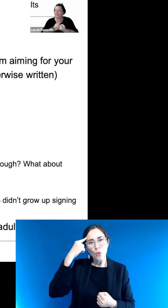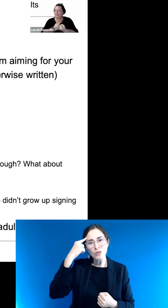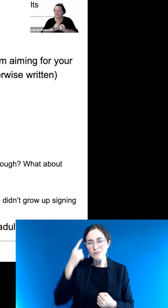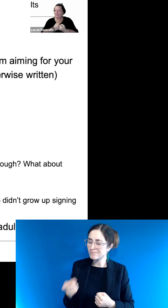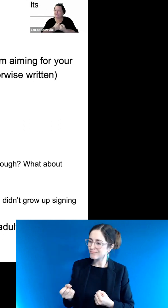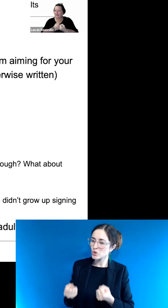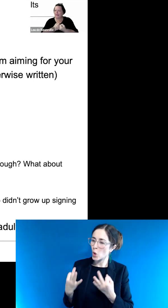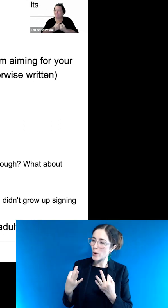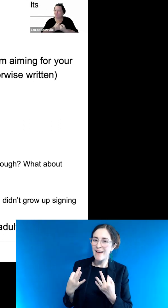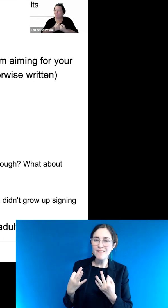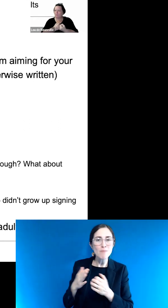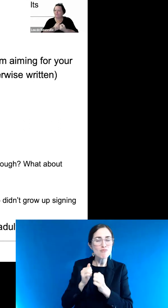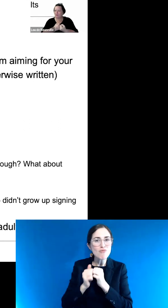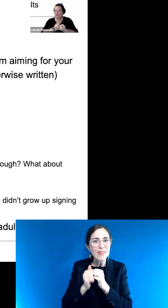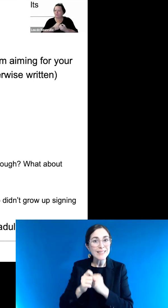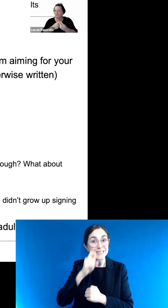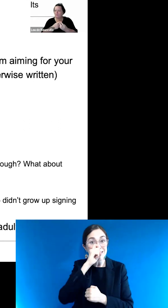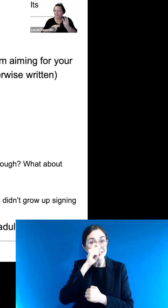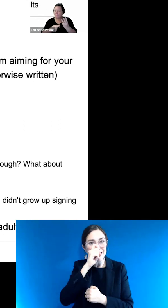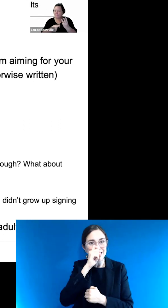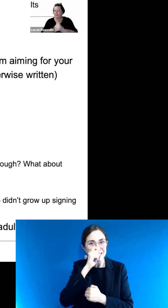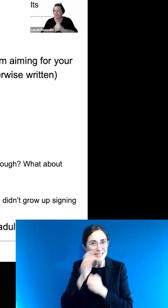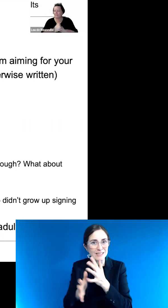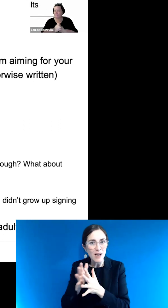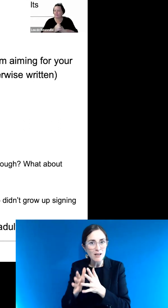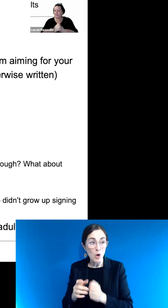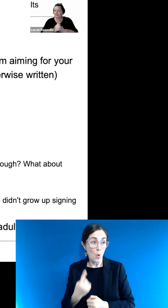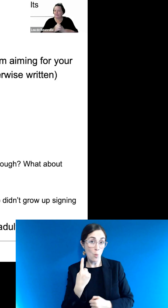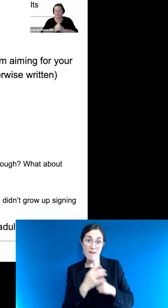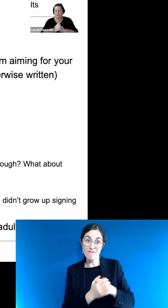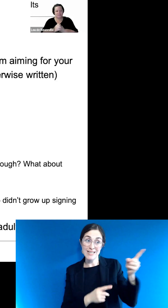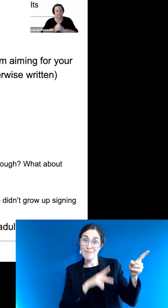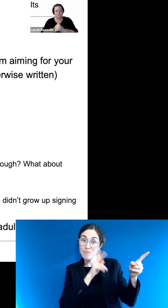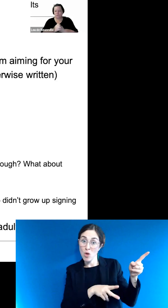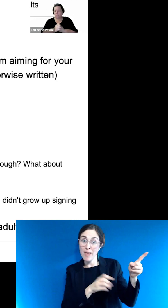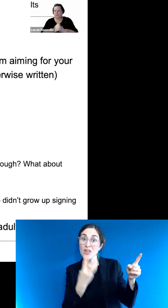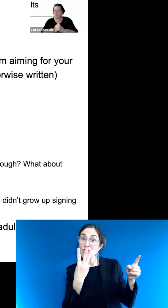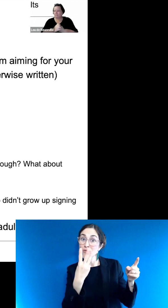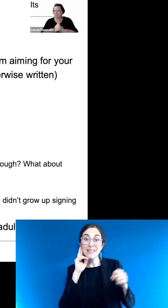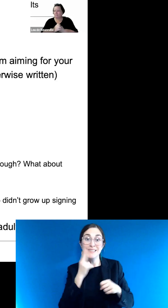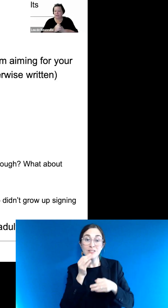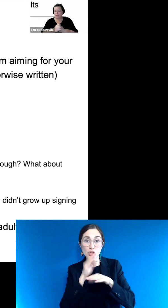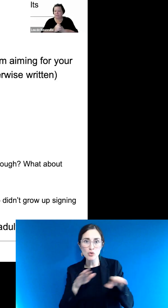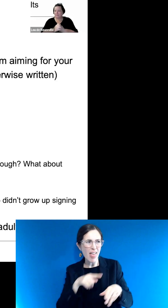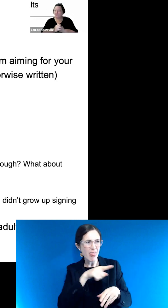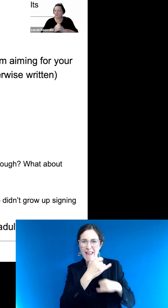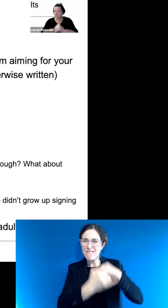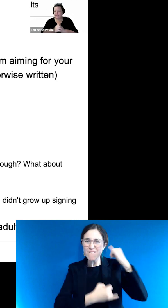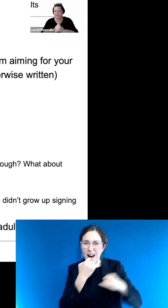having siblings. And I stayed in Perth with a friend who's got 3 deaf kids, and just watching them